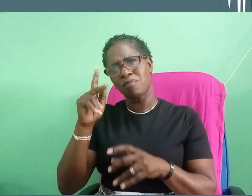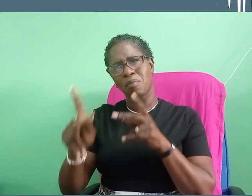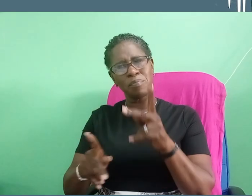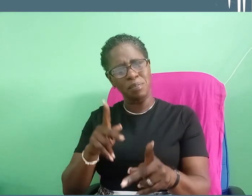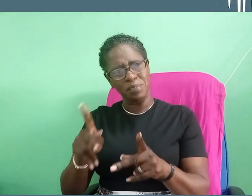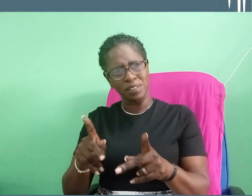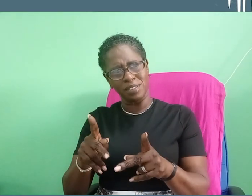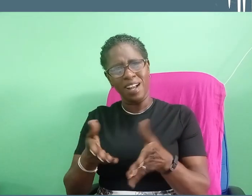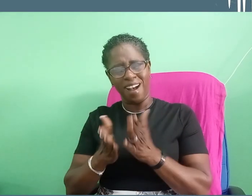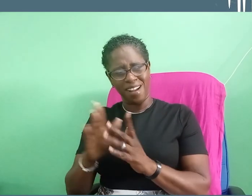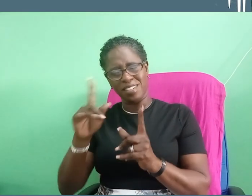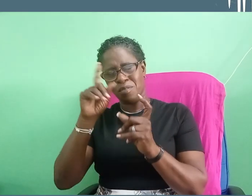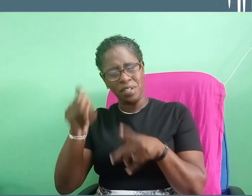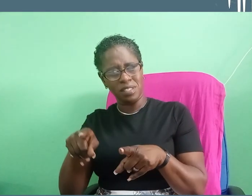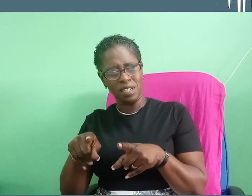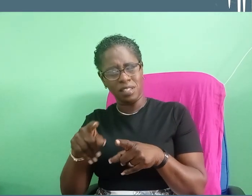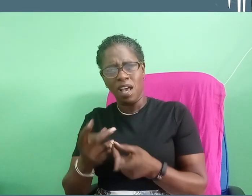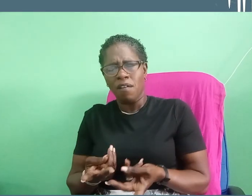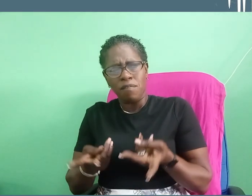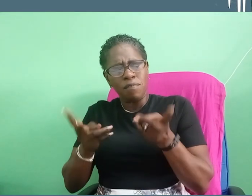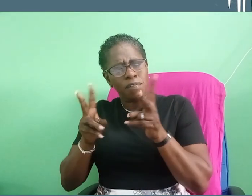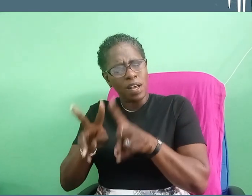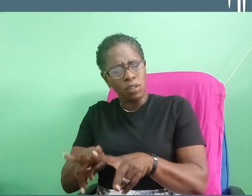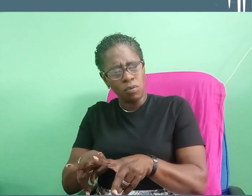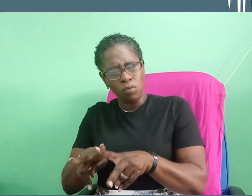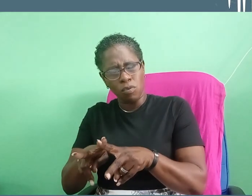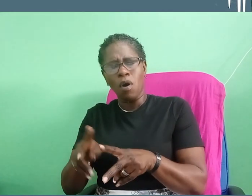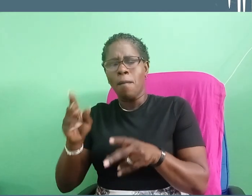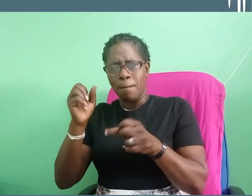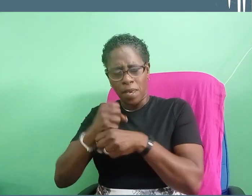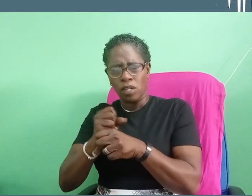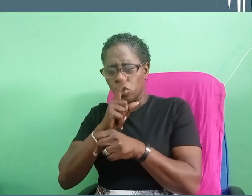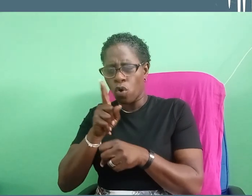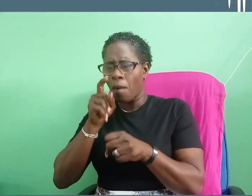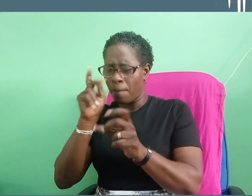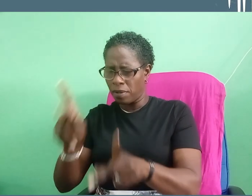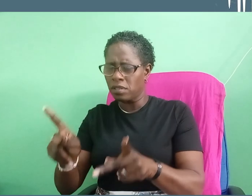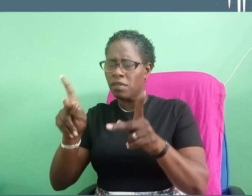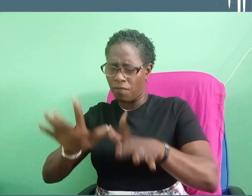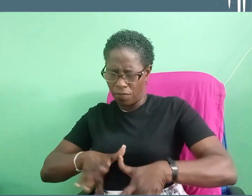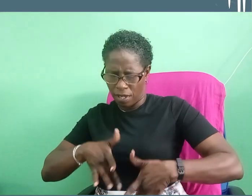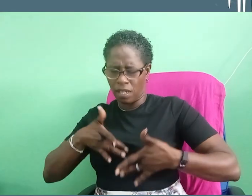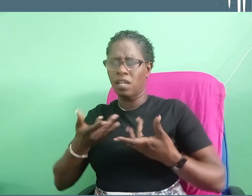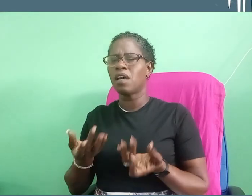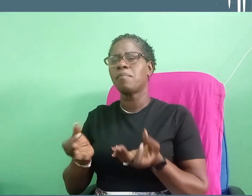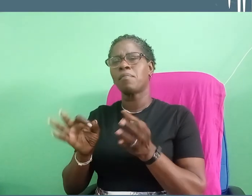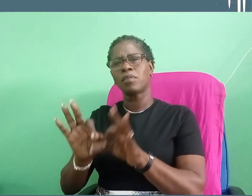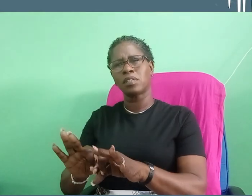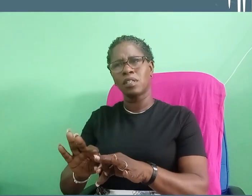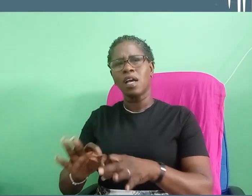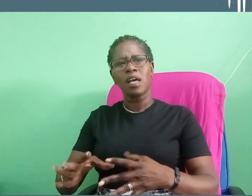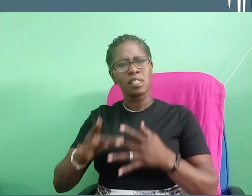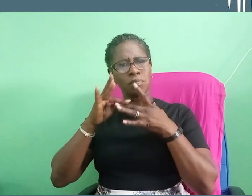like the value of that at the individual level as you're working with survivors, as well as the value of that at